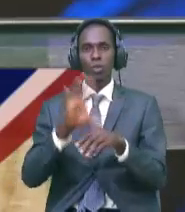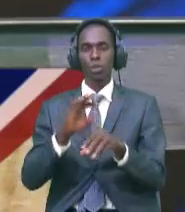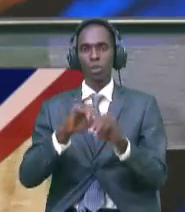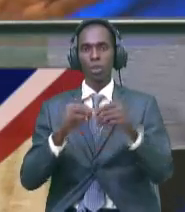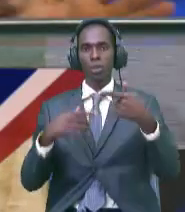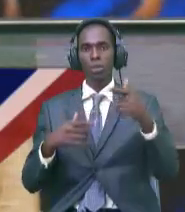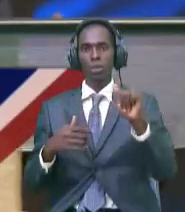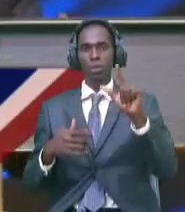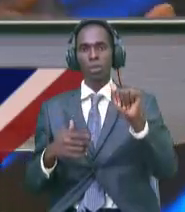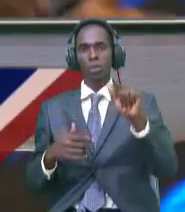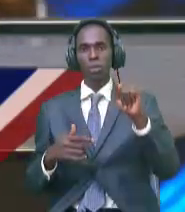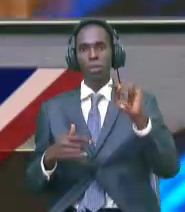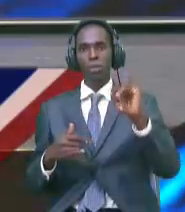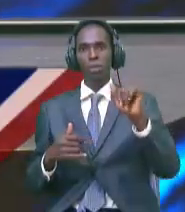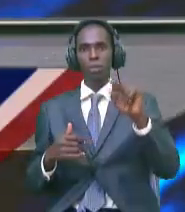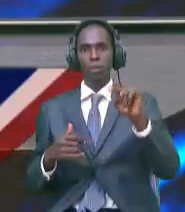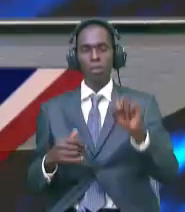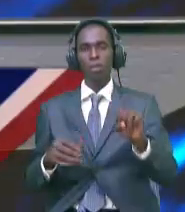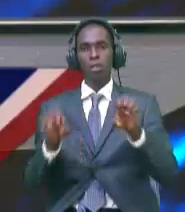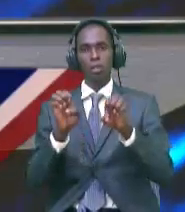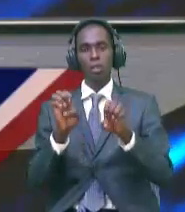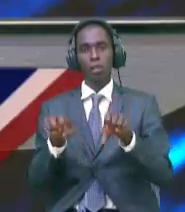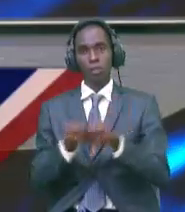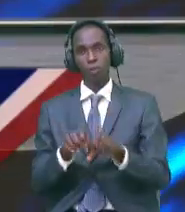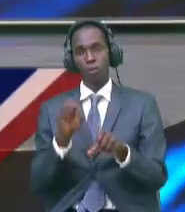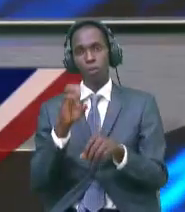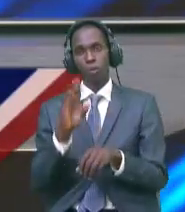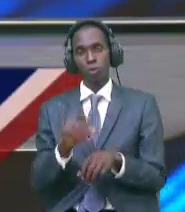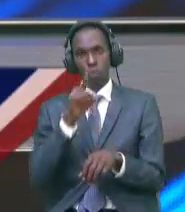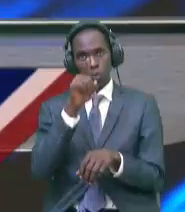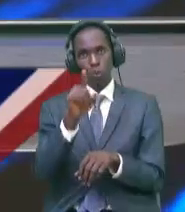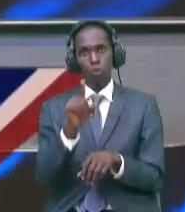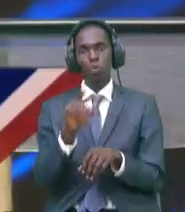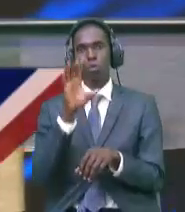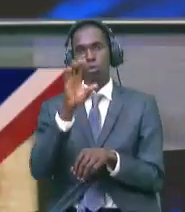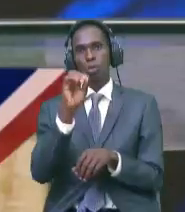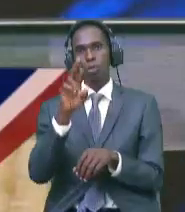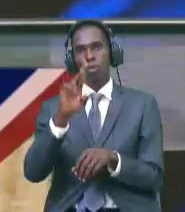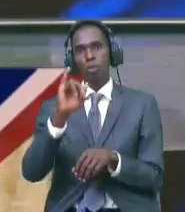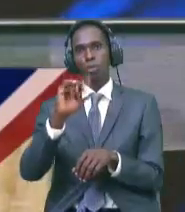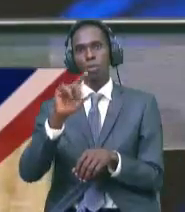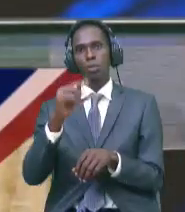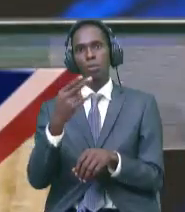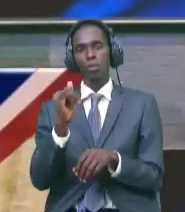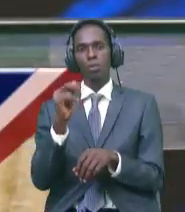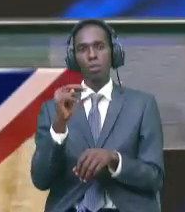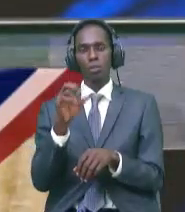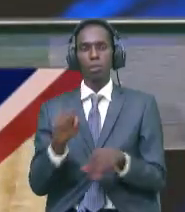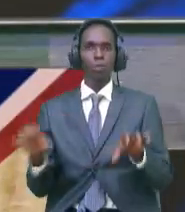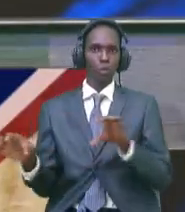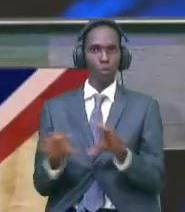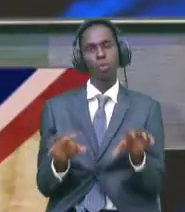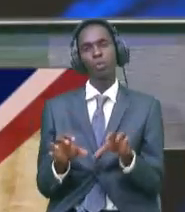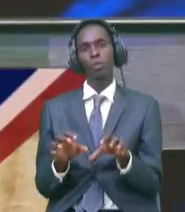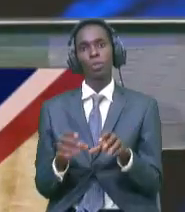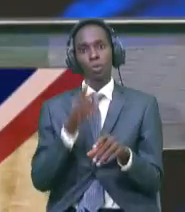you Corinthians do. Even so, as all the churches have got instruction, you are also